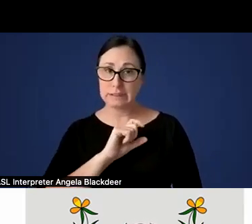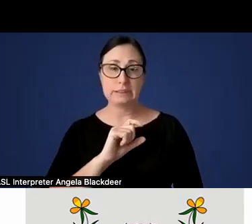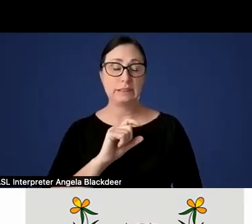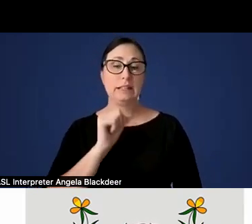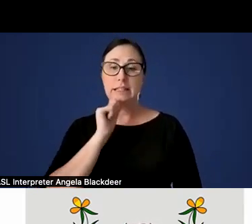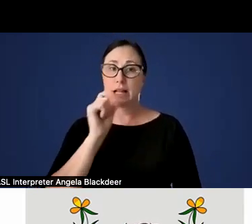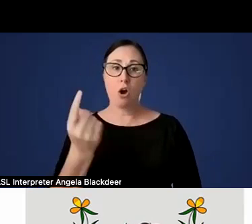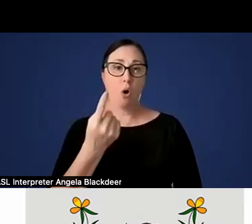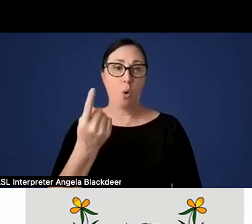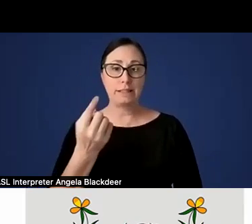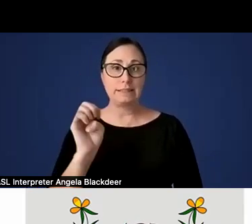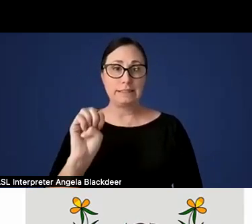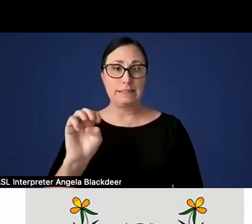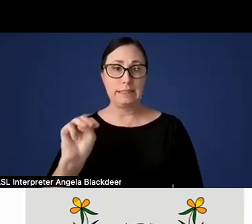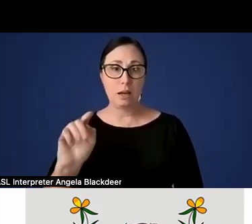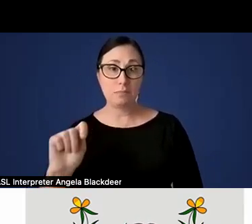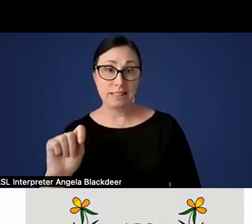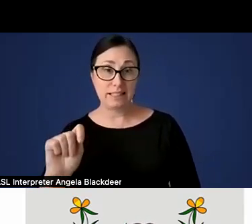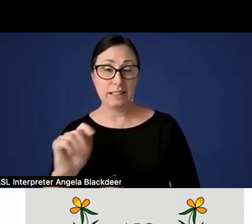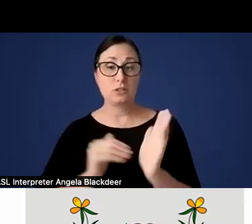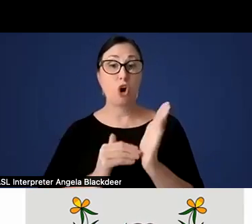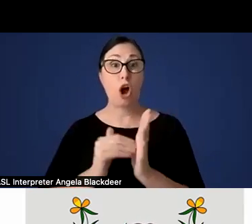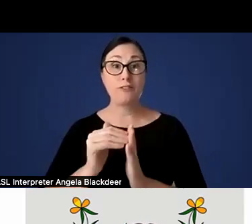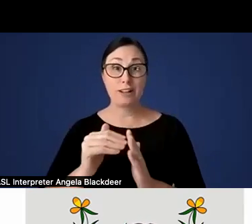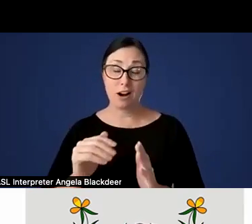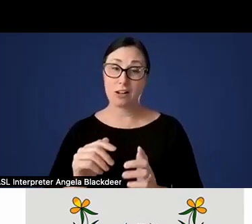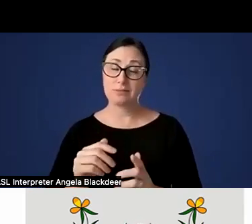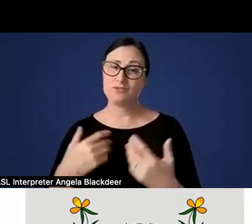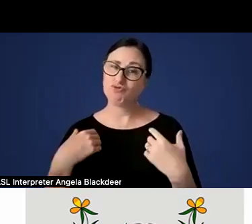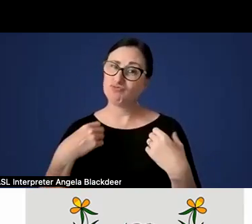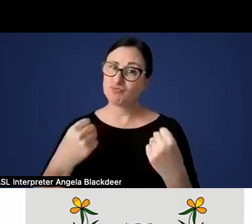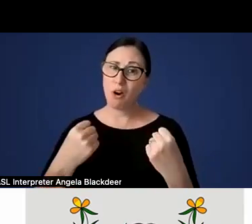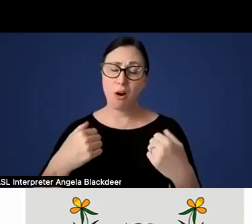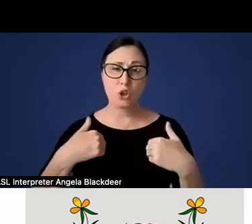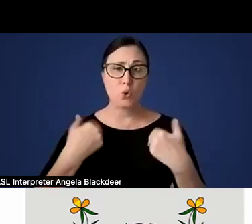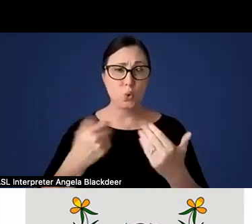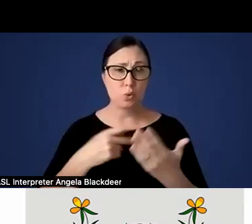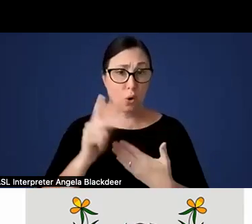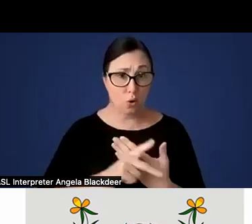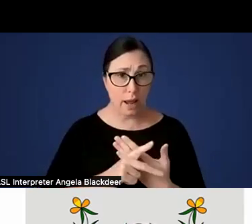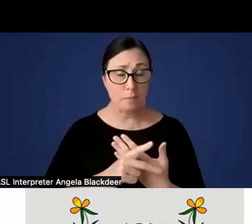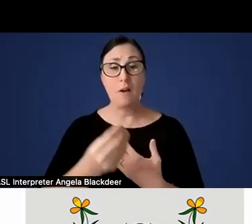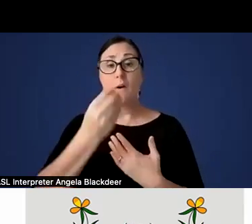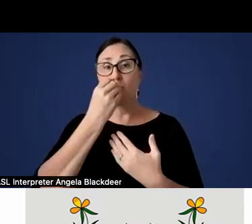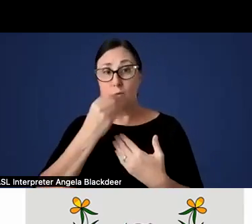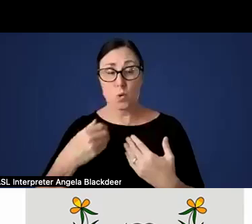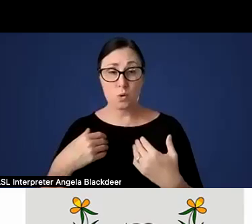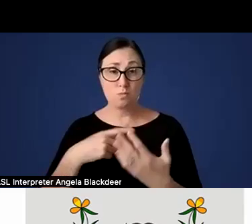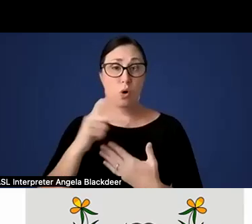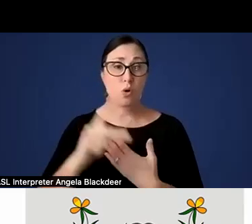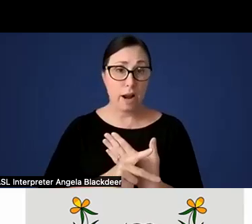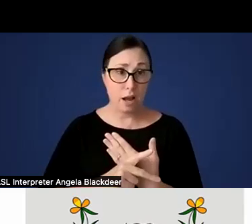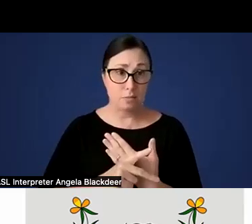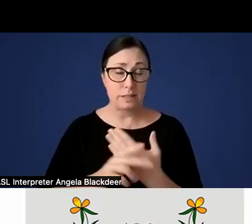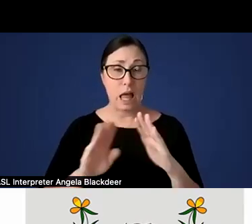services. It's often our robust youth programs, elder programs, food programs, as well as housing programs that have that